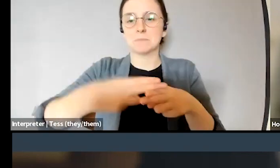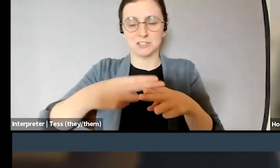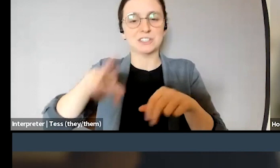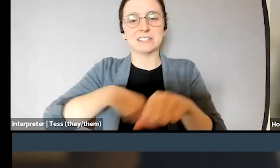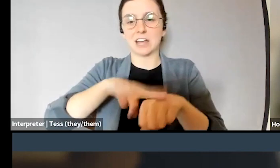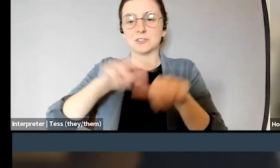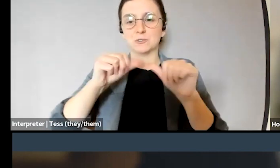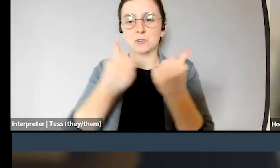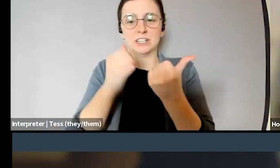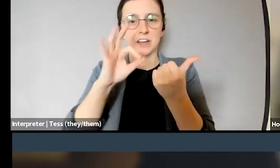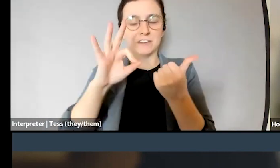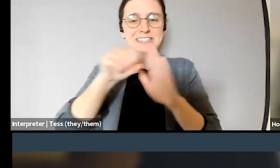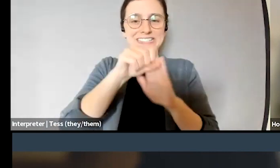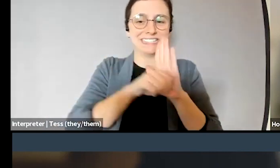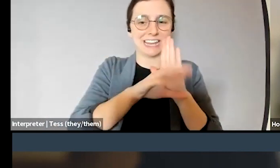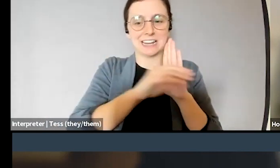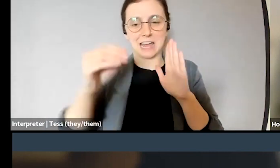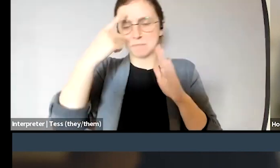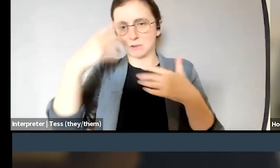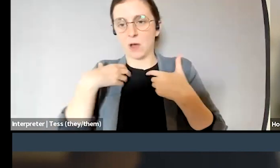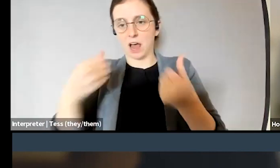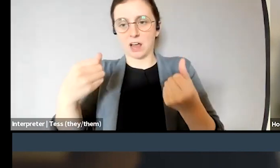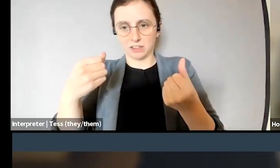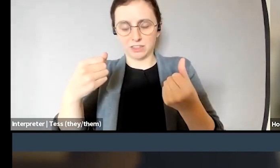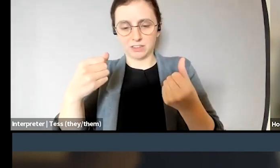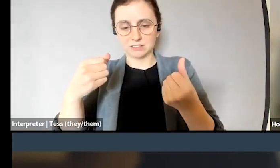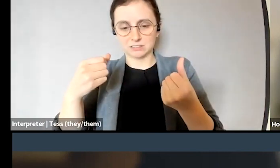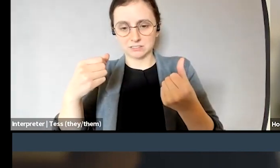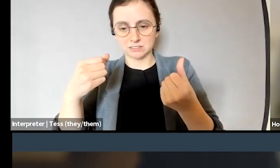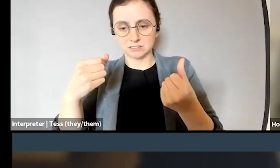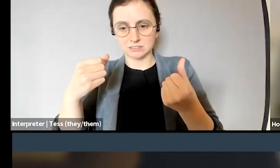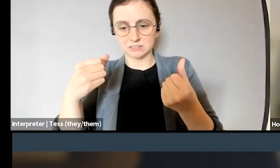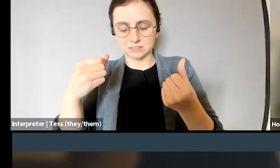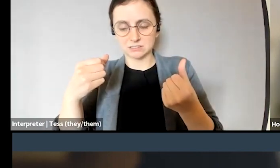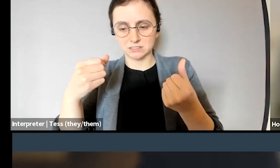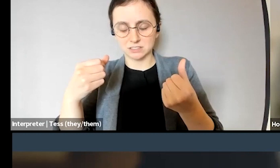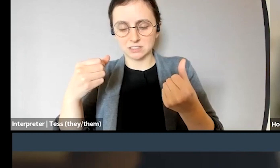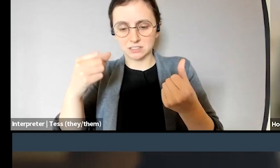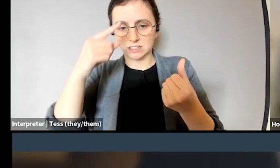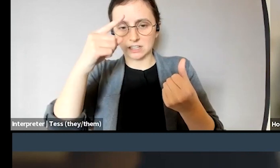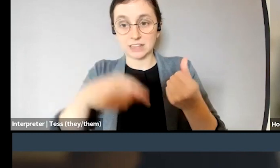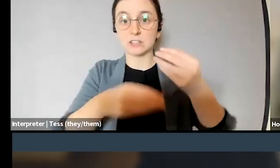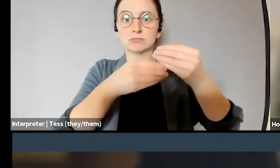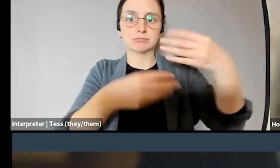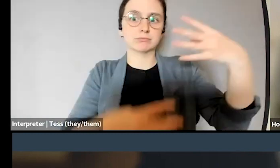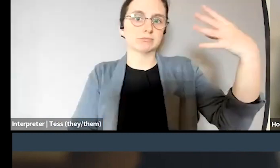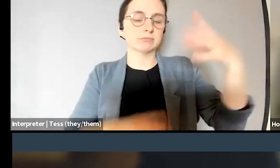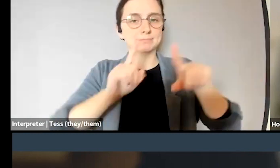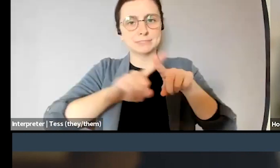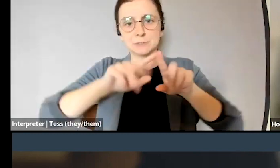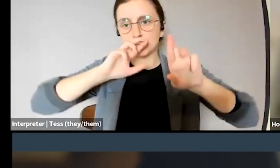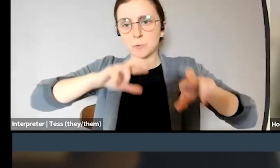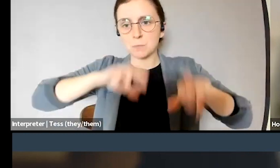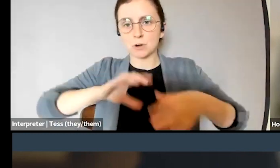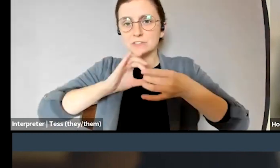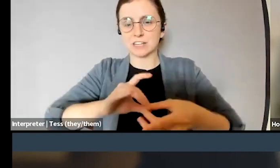Directors and its Research Institute, on both of their websites, there are a host of reports related to 988.